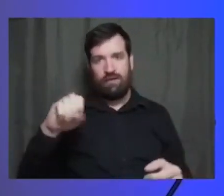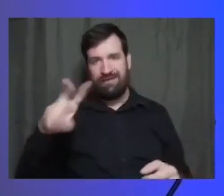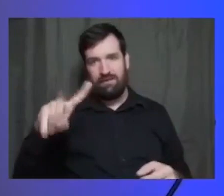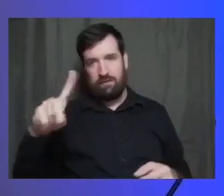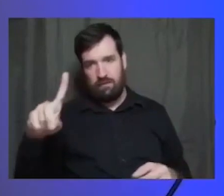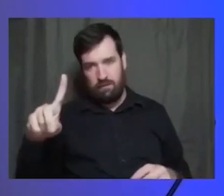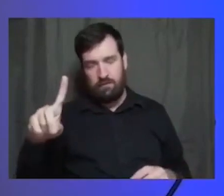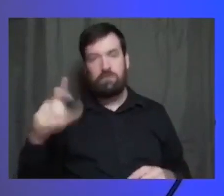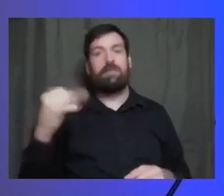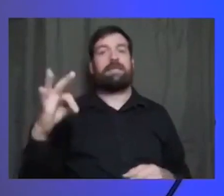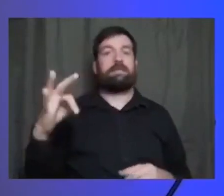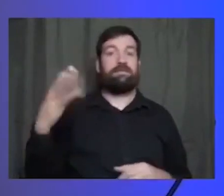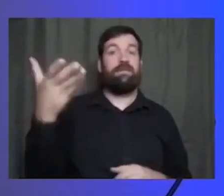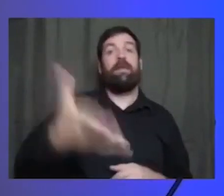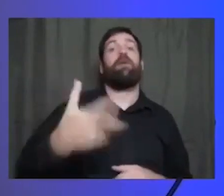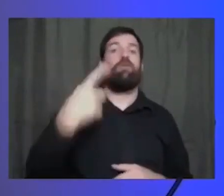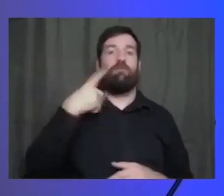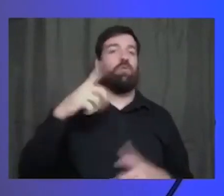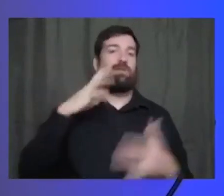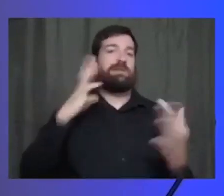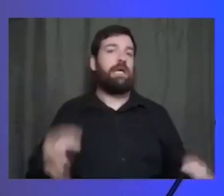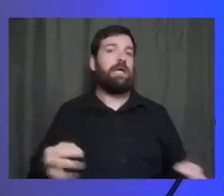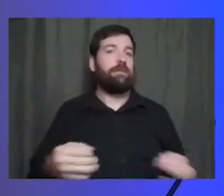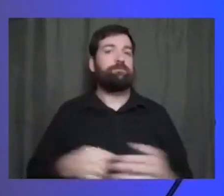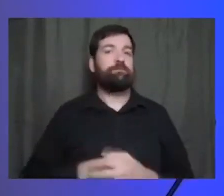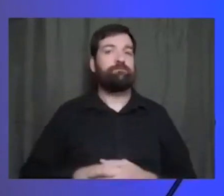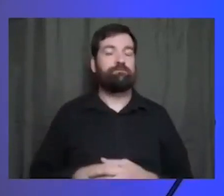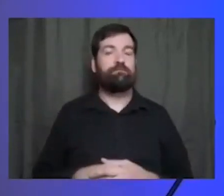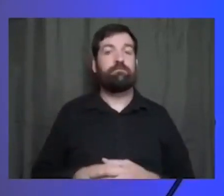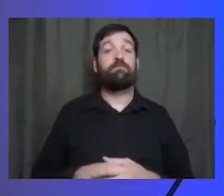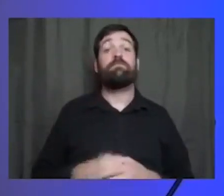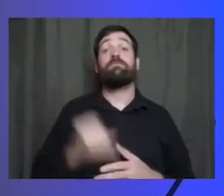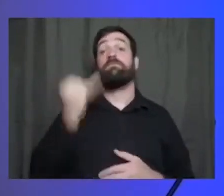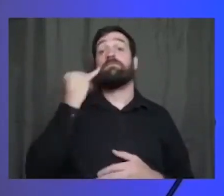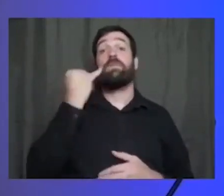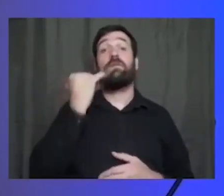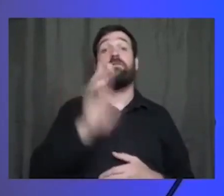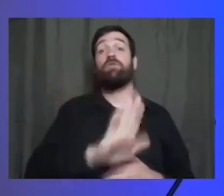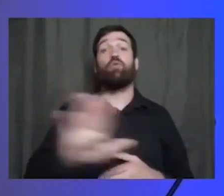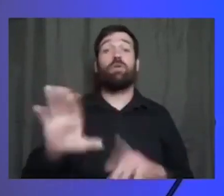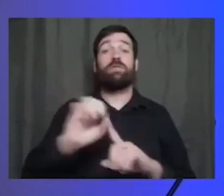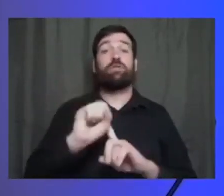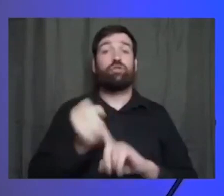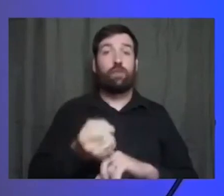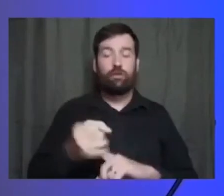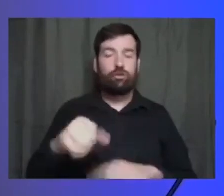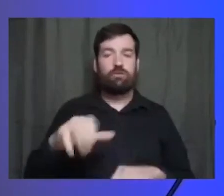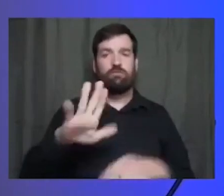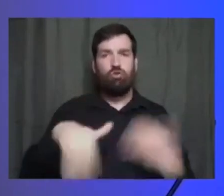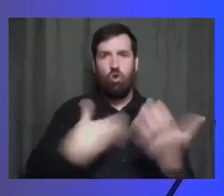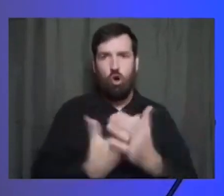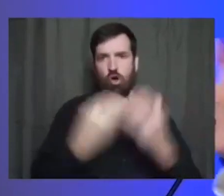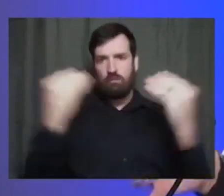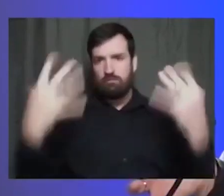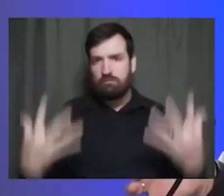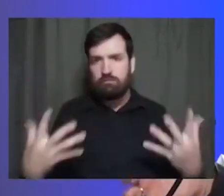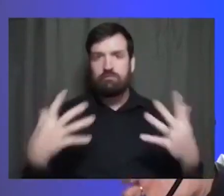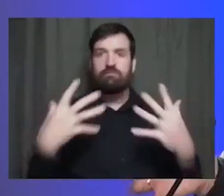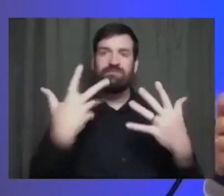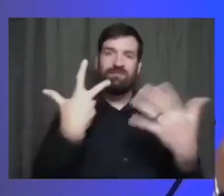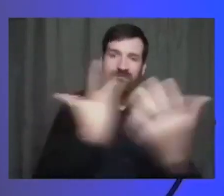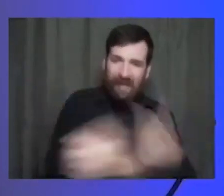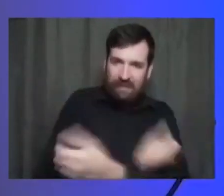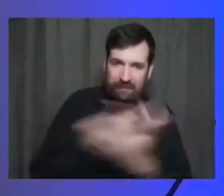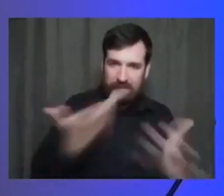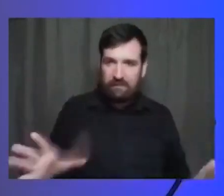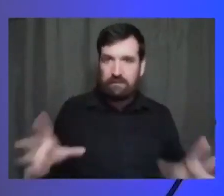that decision. But if you're in a situation where, yes, all the instructors are vaccinated, the kids are all wearing masks, they're spaced apart from